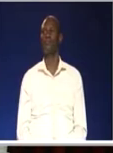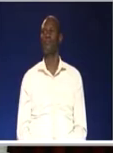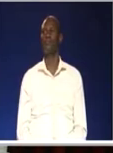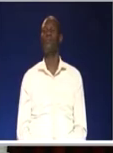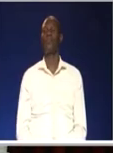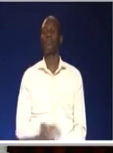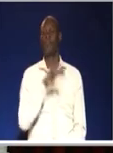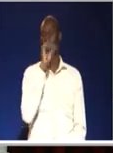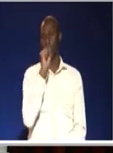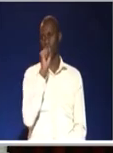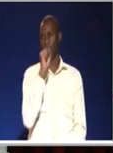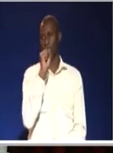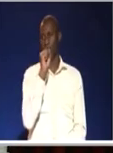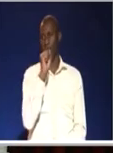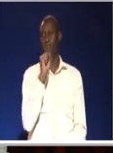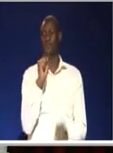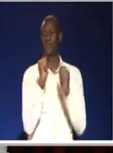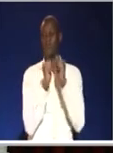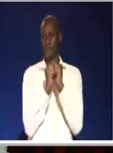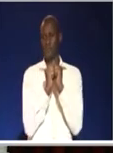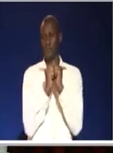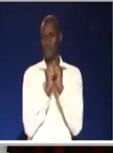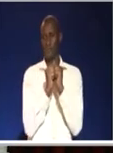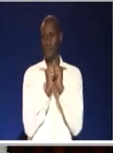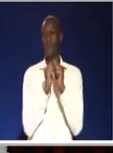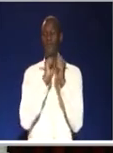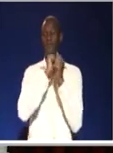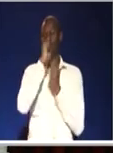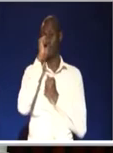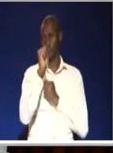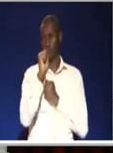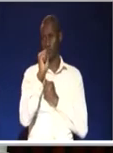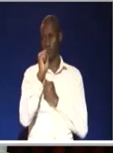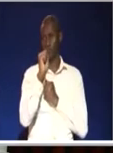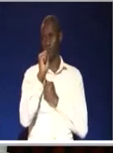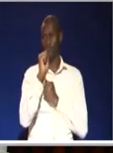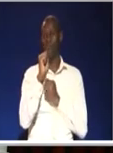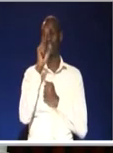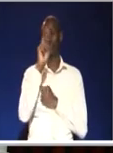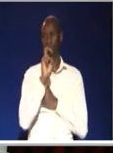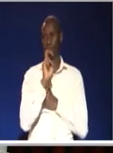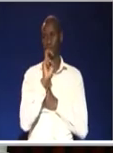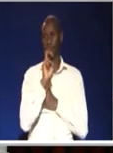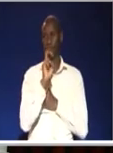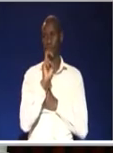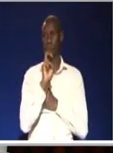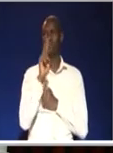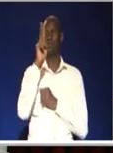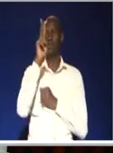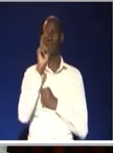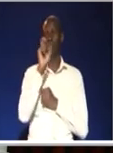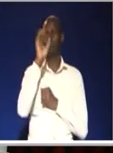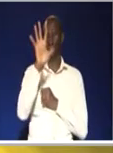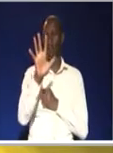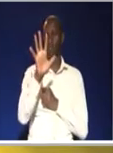We have 5, 10, 15, 20,